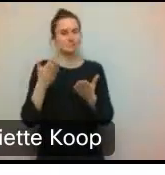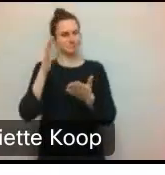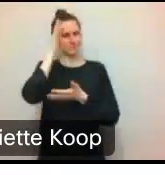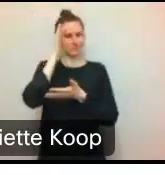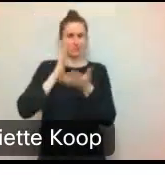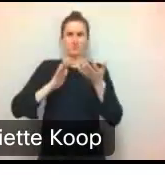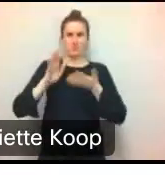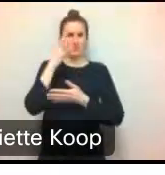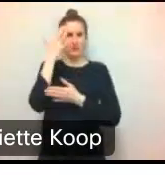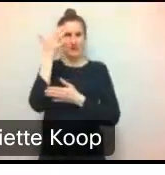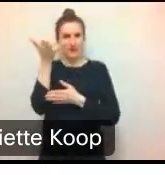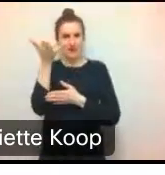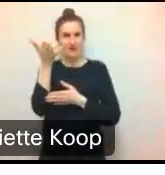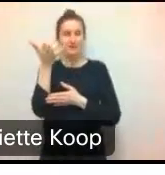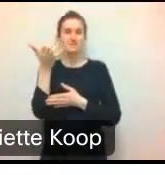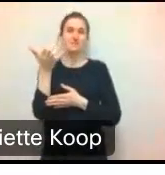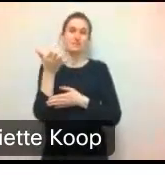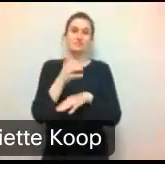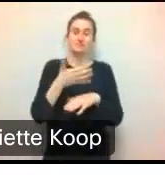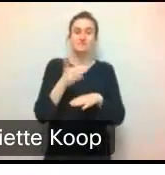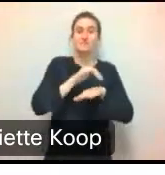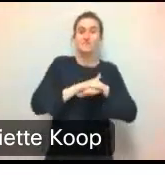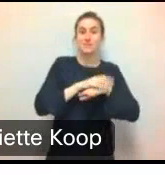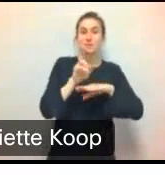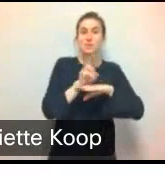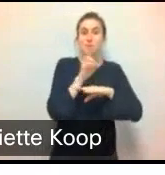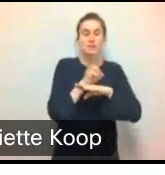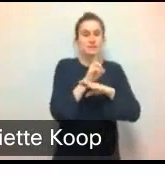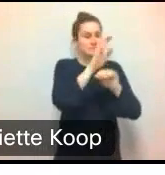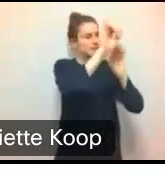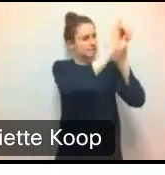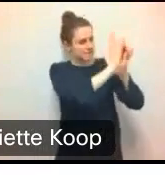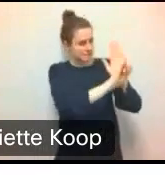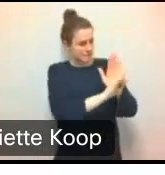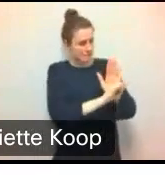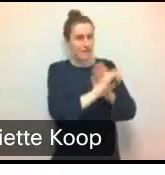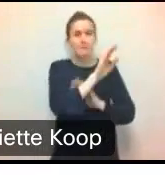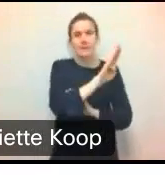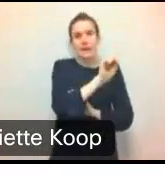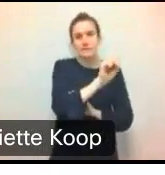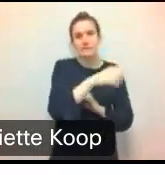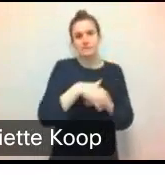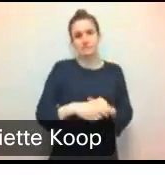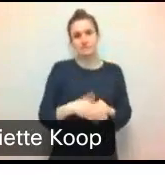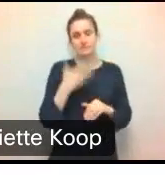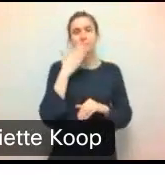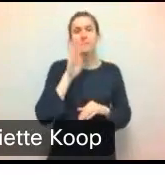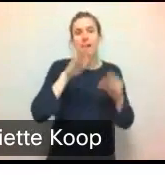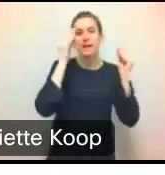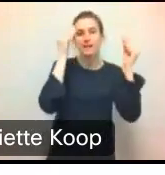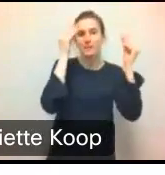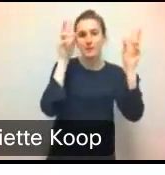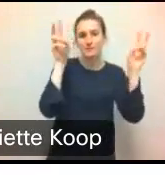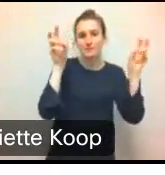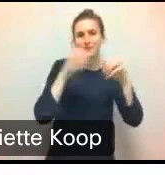we do it as a way to what we call detect BS, to detect really bad information. And